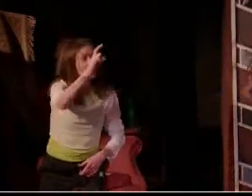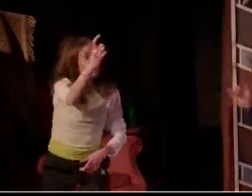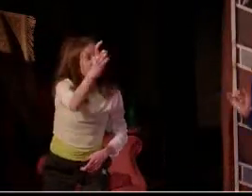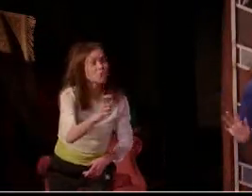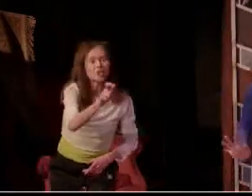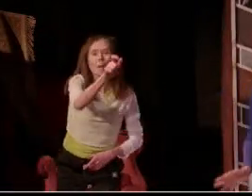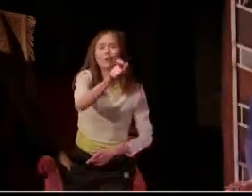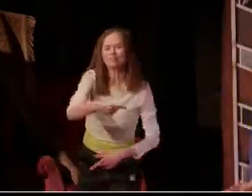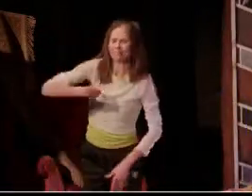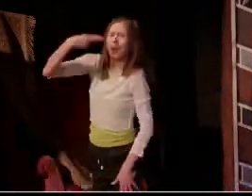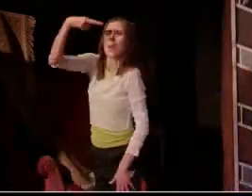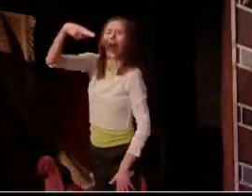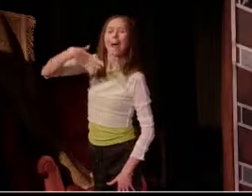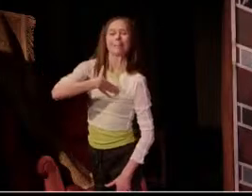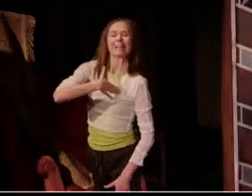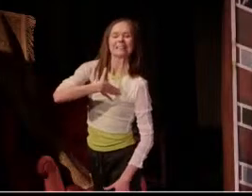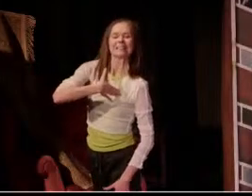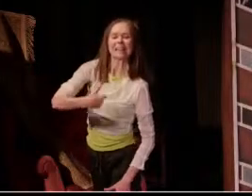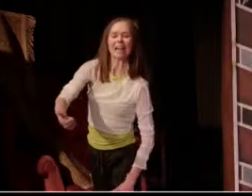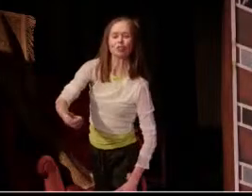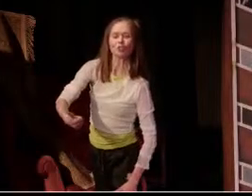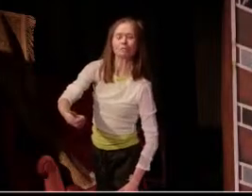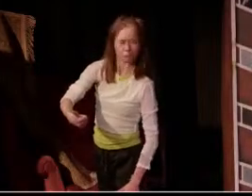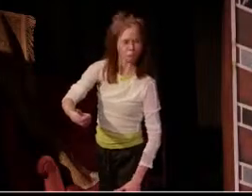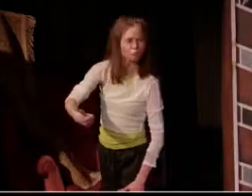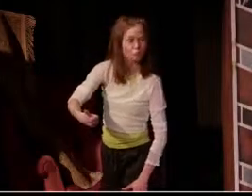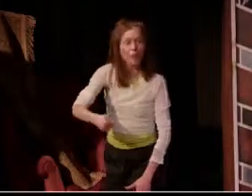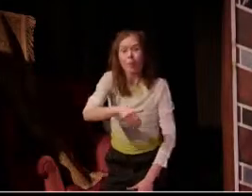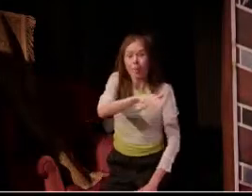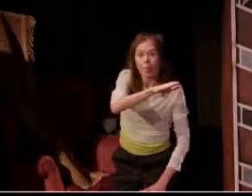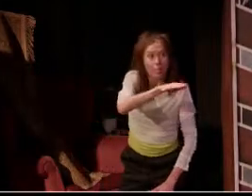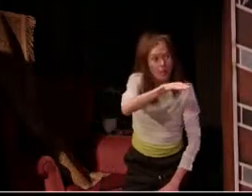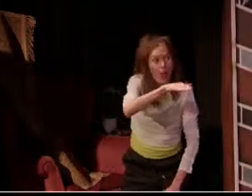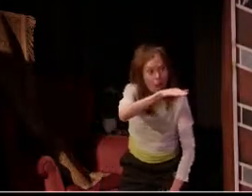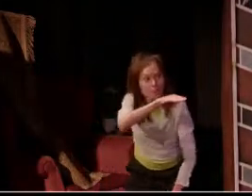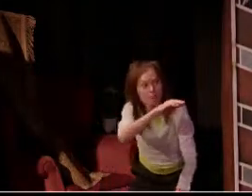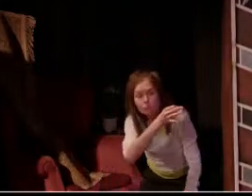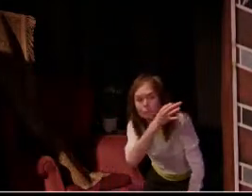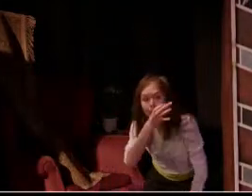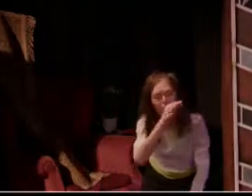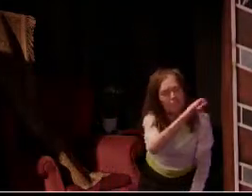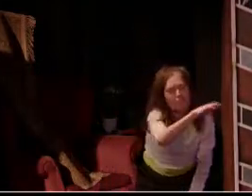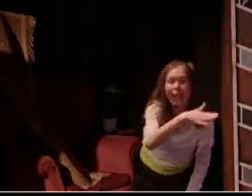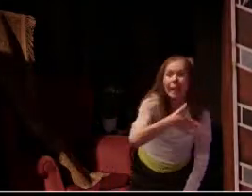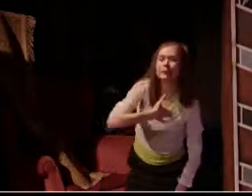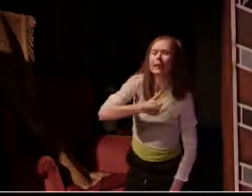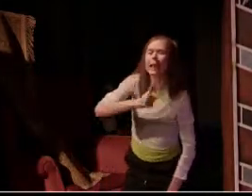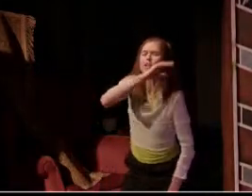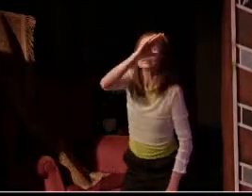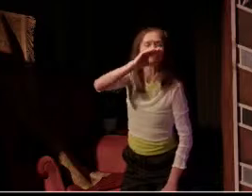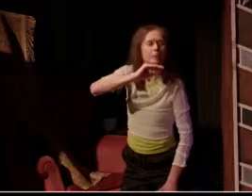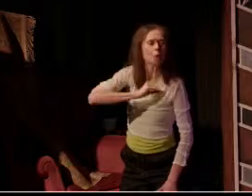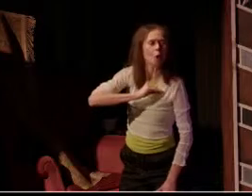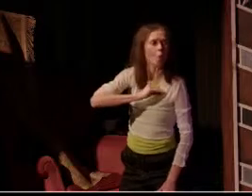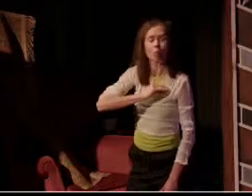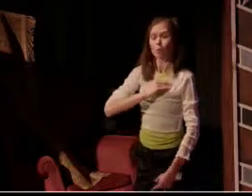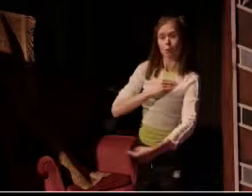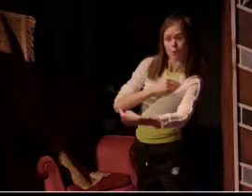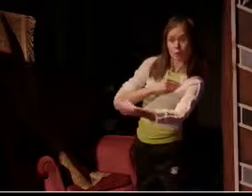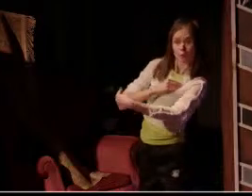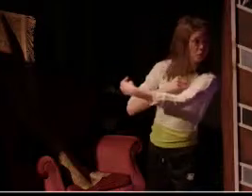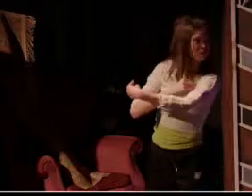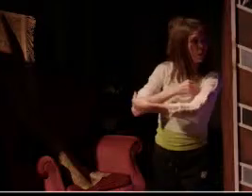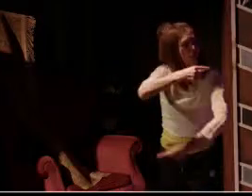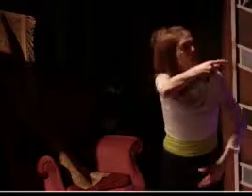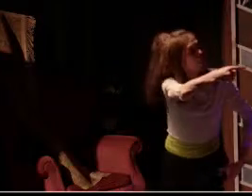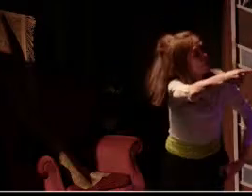Call me Sage, for that is my name. Tell me, kind sage, what of this lad who dances